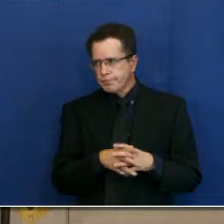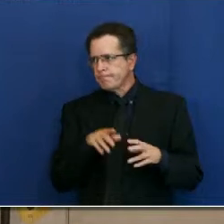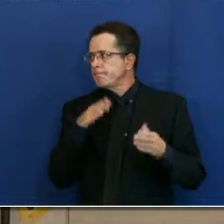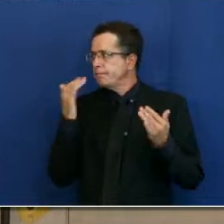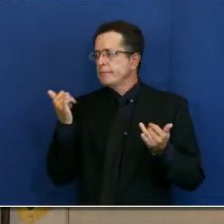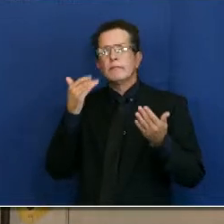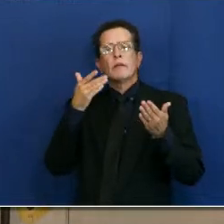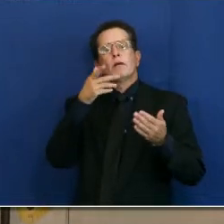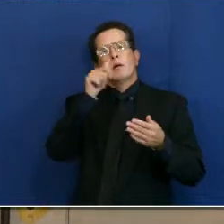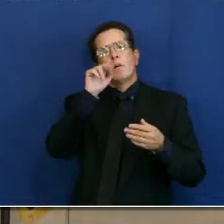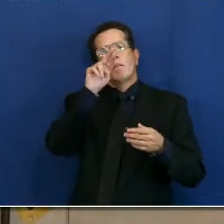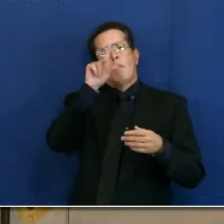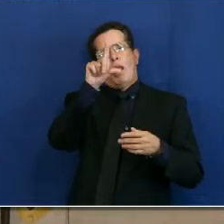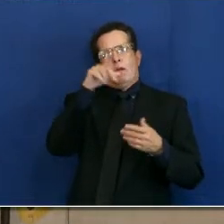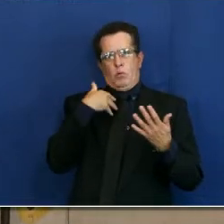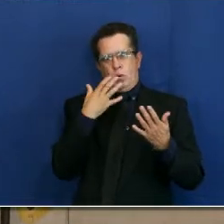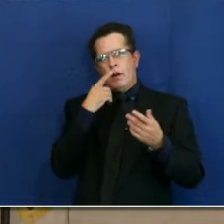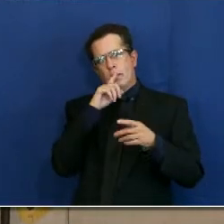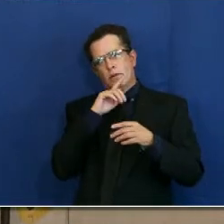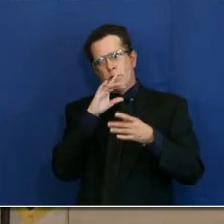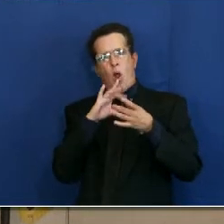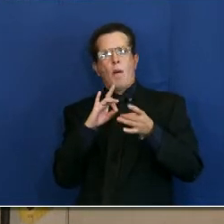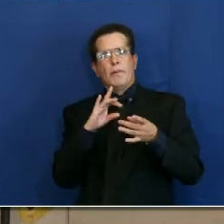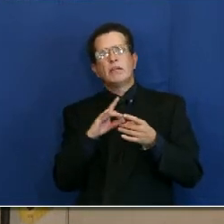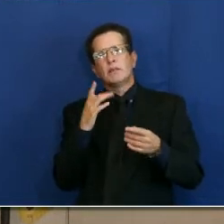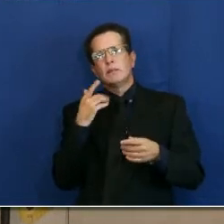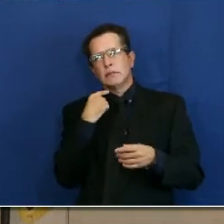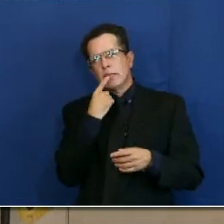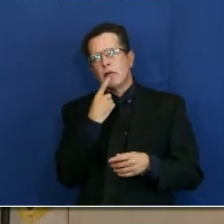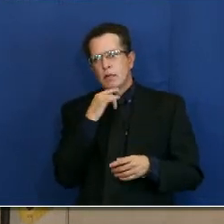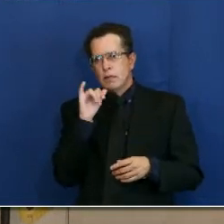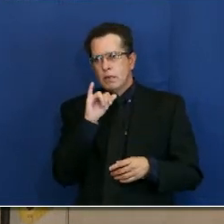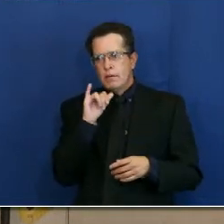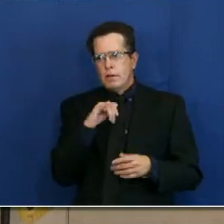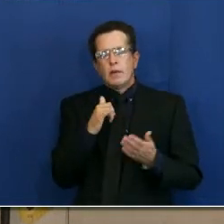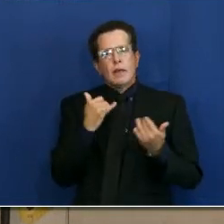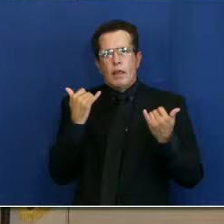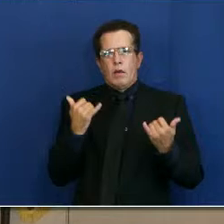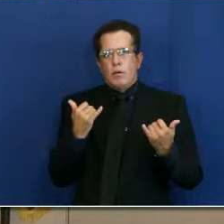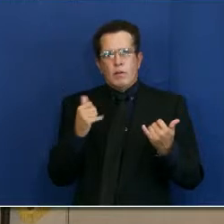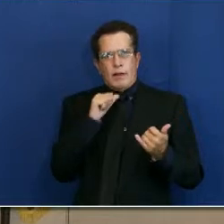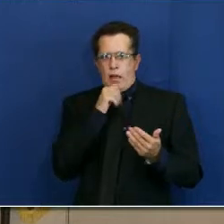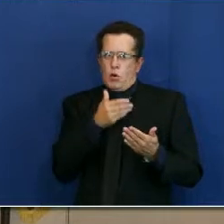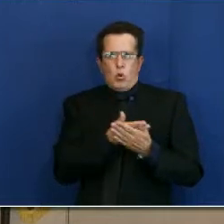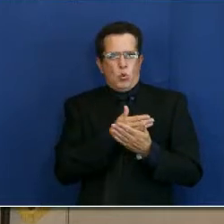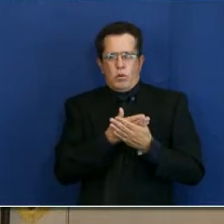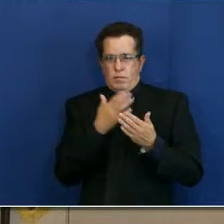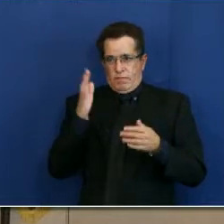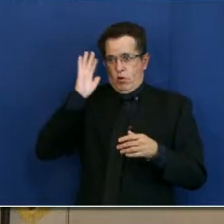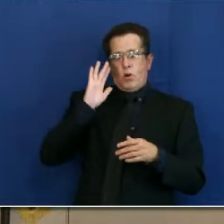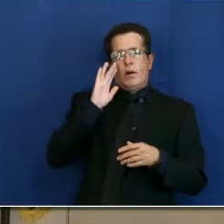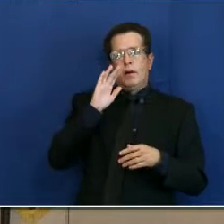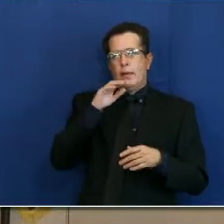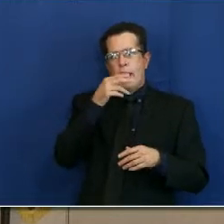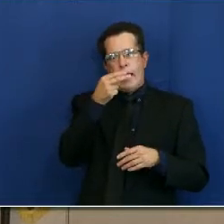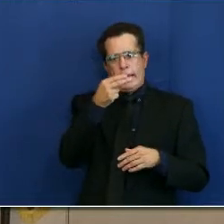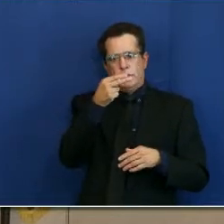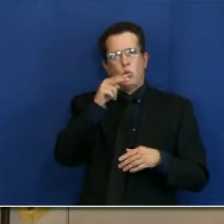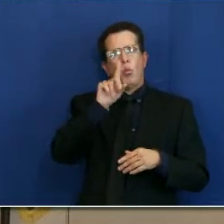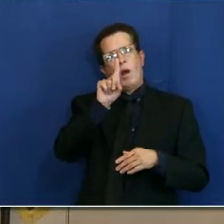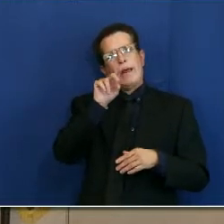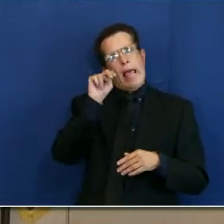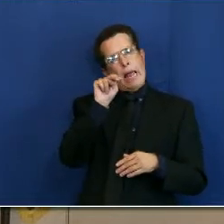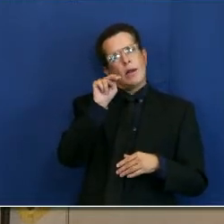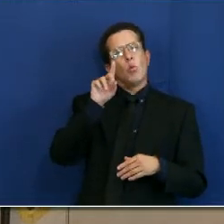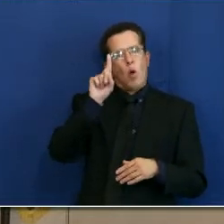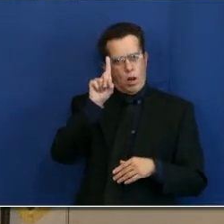Hey, Paul, I just want to make one more comment. This is not unprecedented. During H1N1, Customs